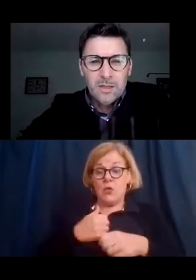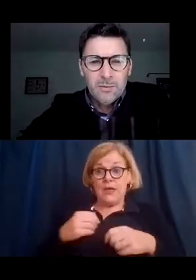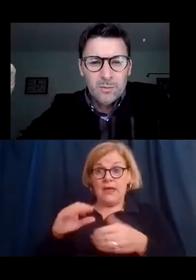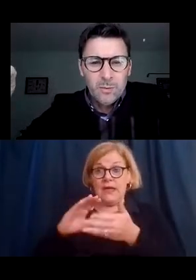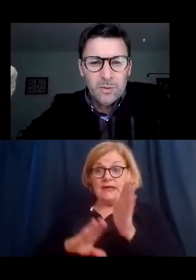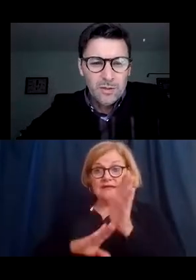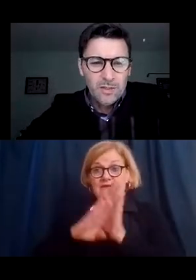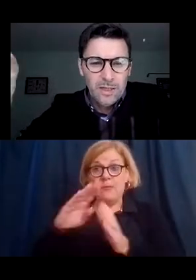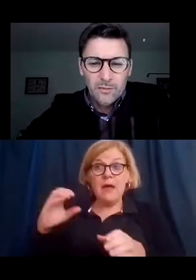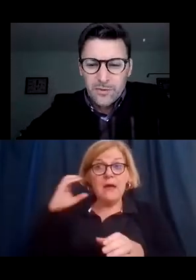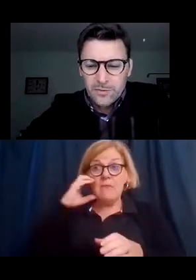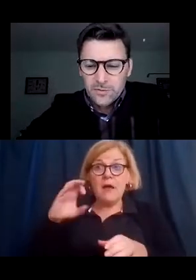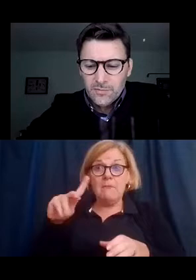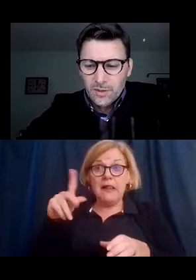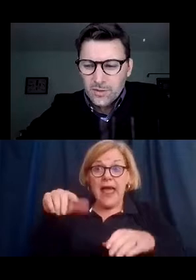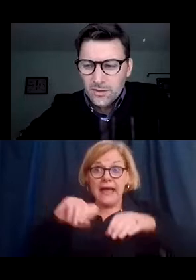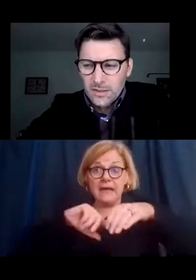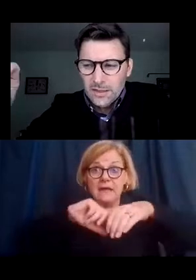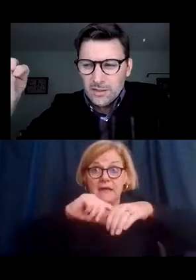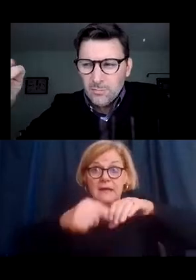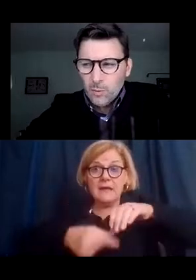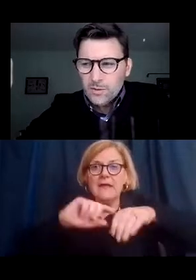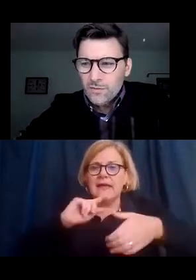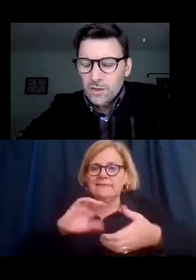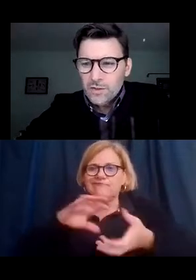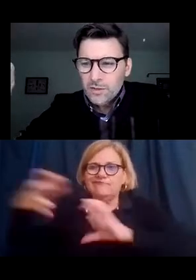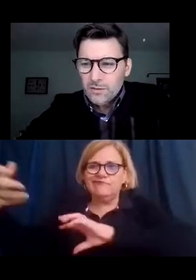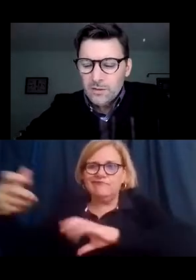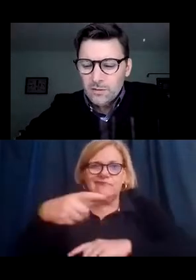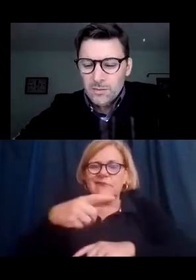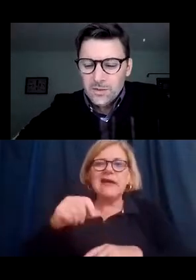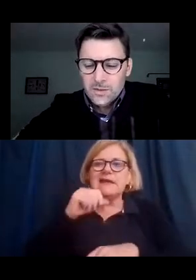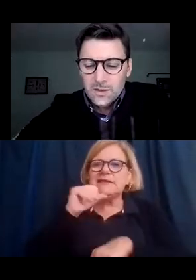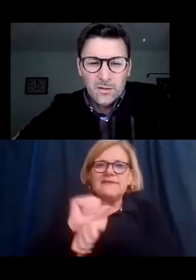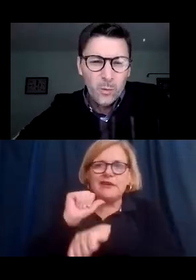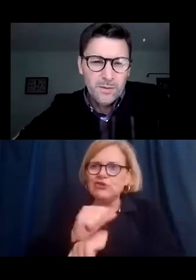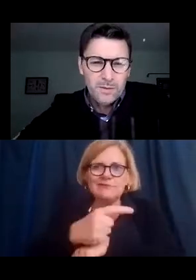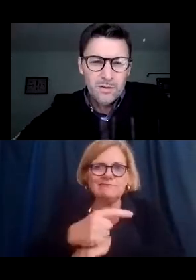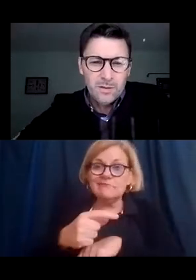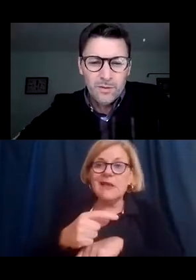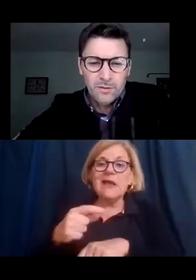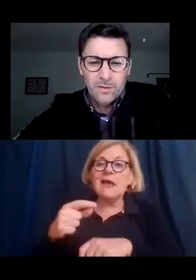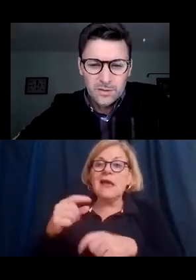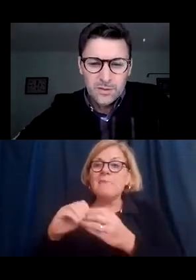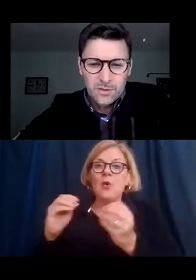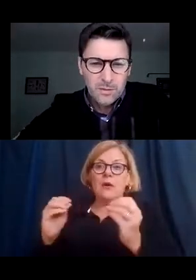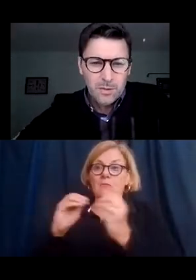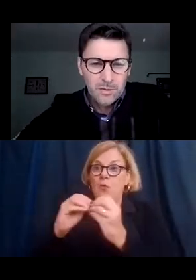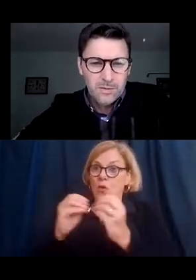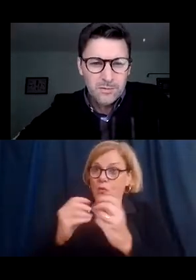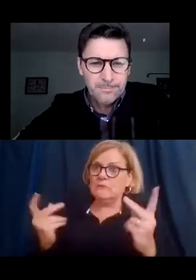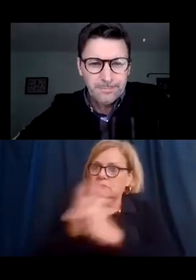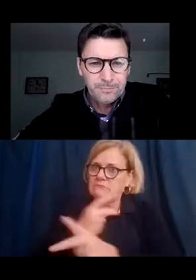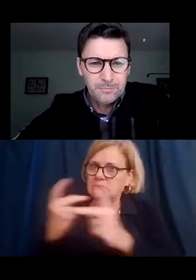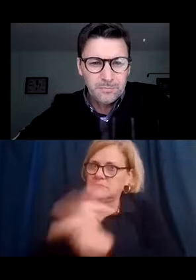already been damaged, we're really looking at endothelial dysfunction. And the more dysfunctional the endothelium is, the more severe disease